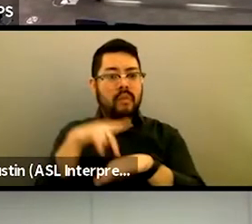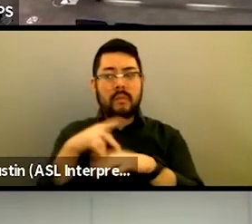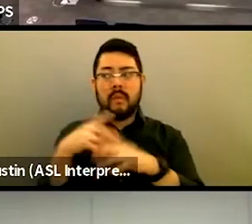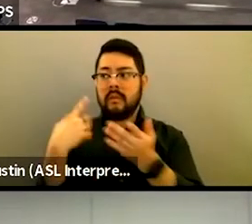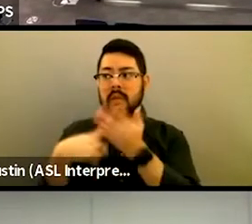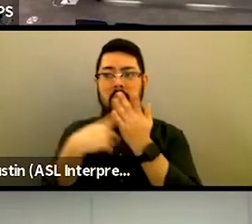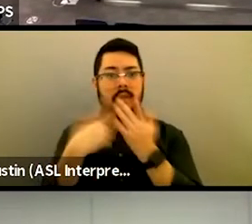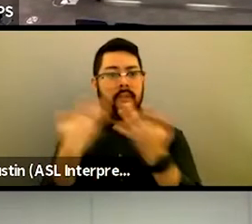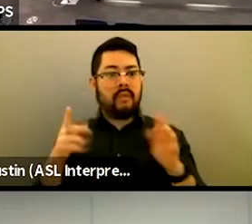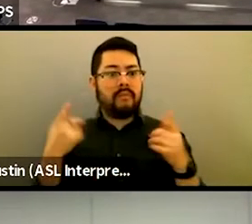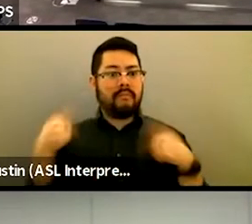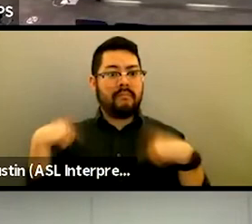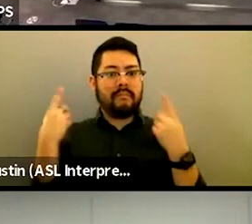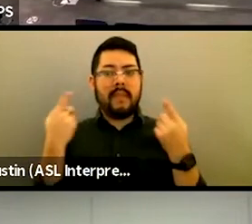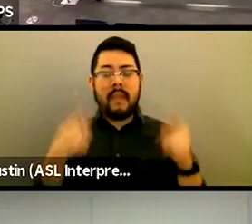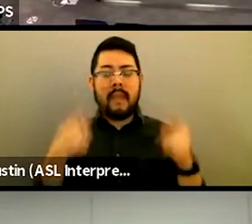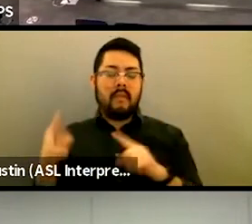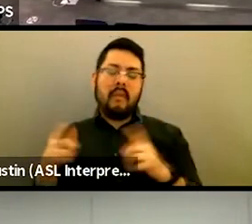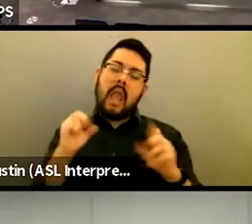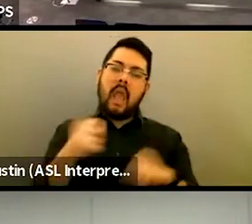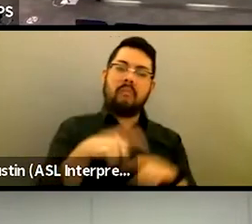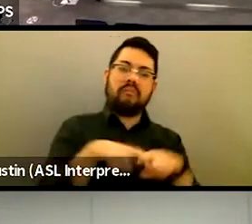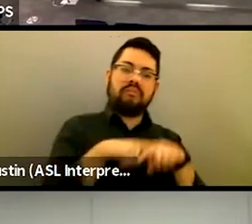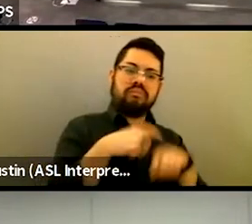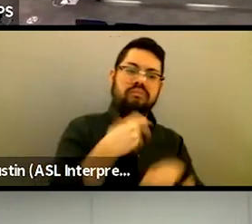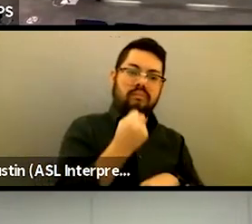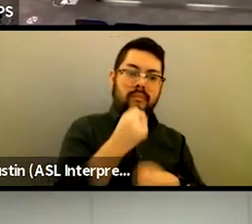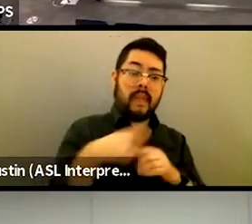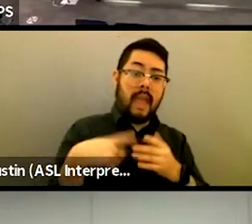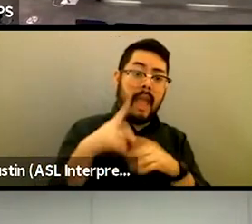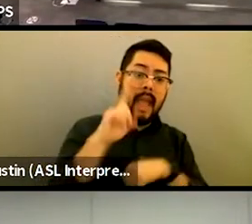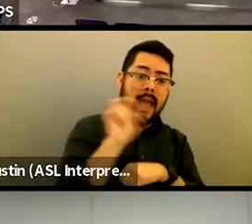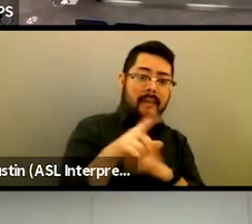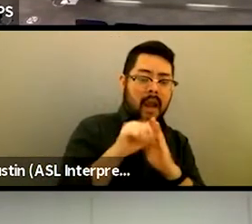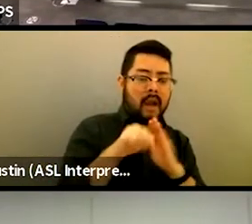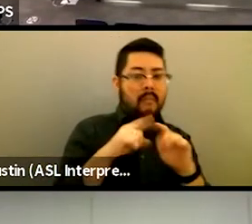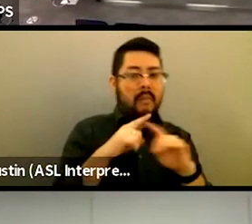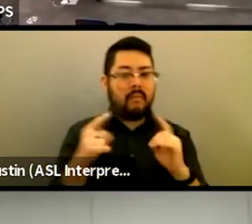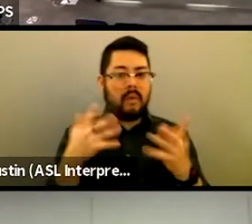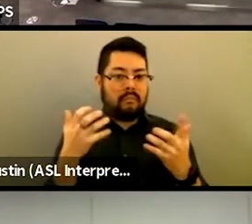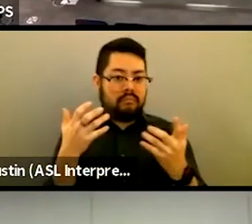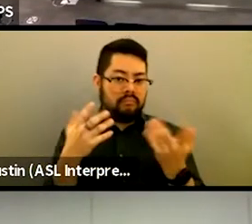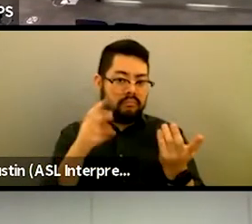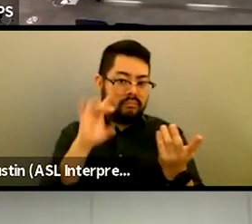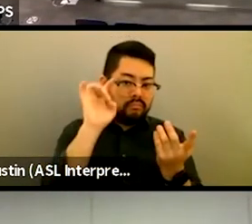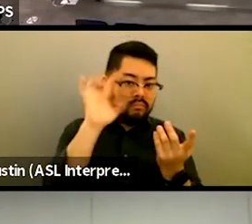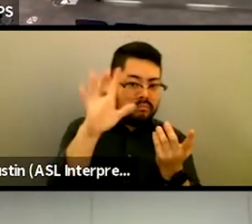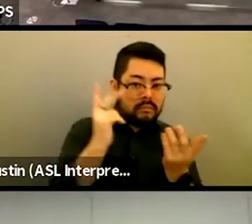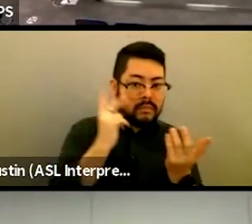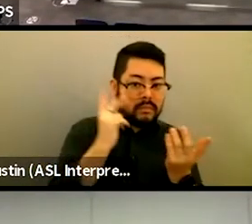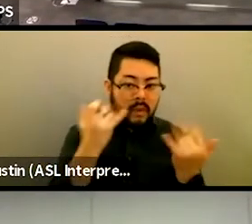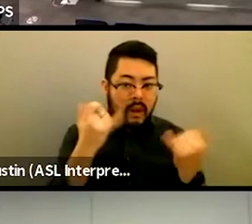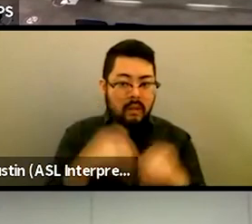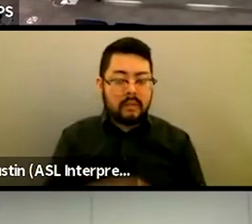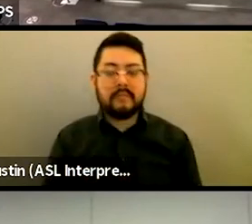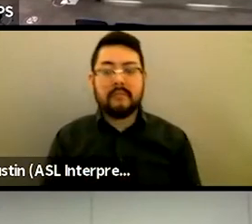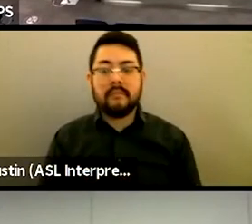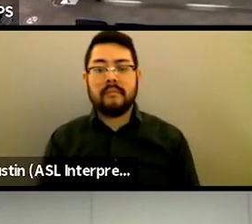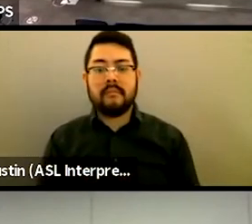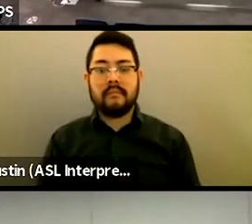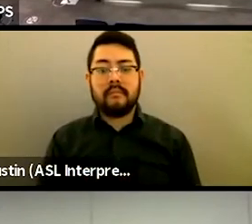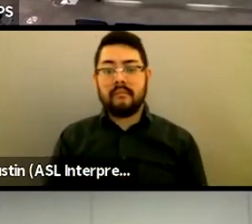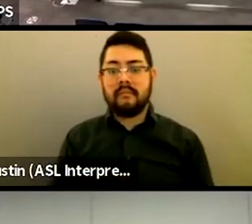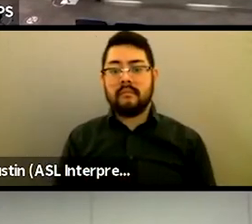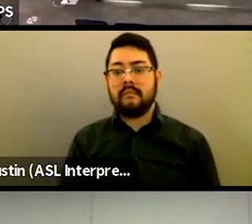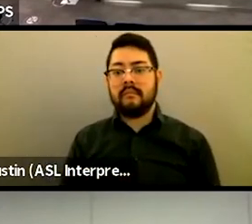it makes sense to hold it till later. I just feel like, you know, there might be an opportunity here to get some clarity. Dr.